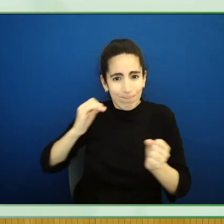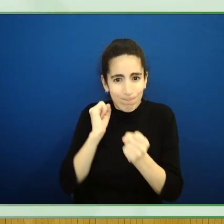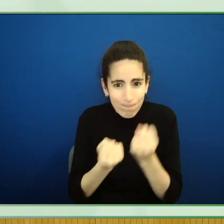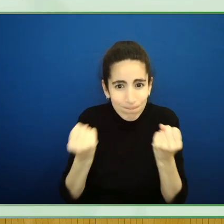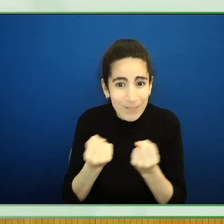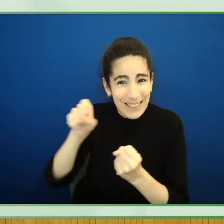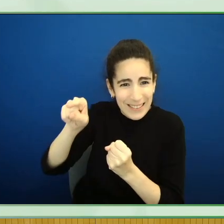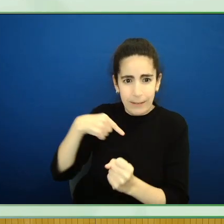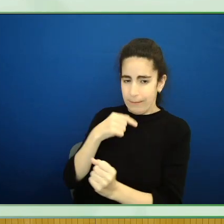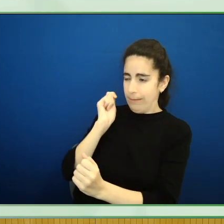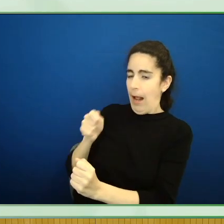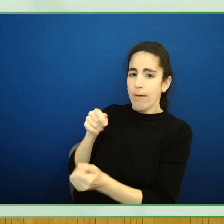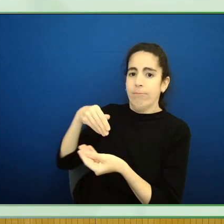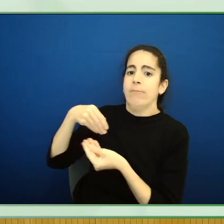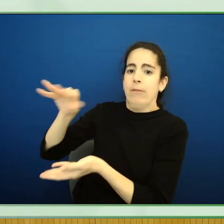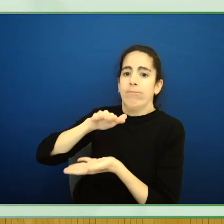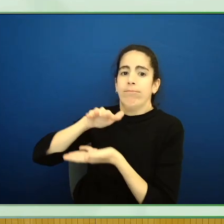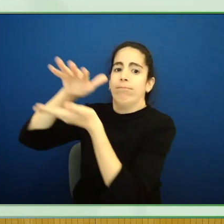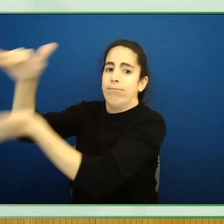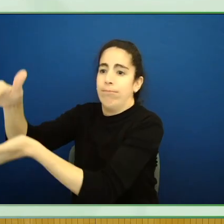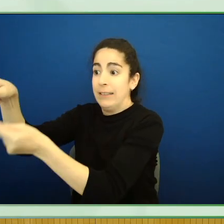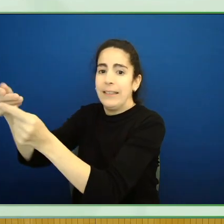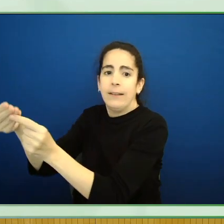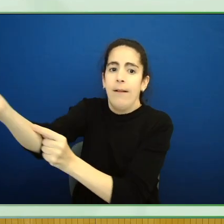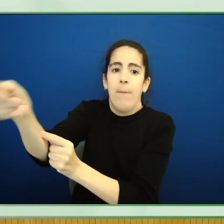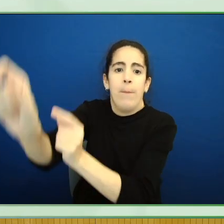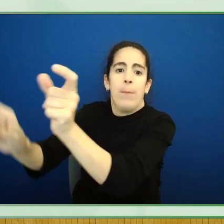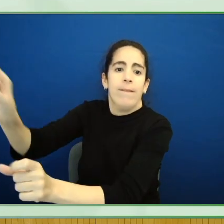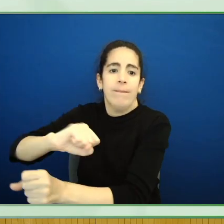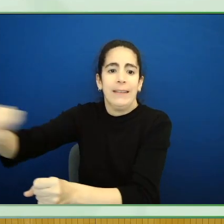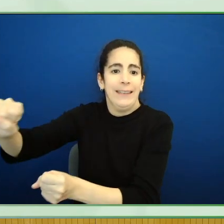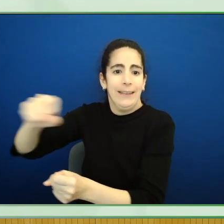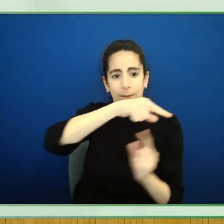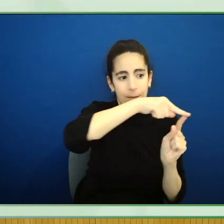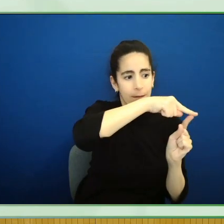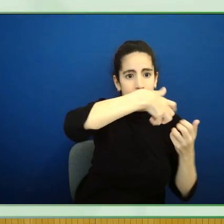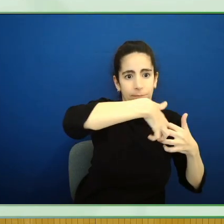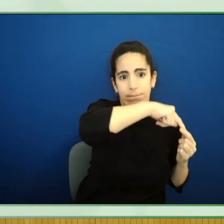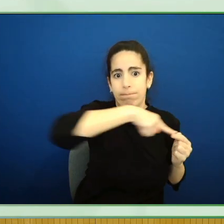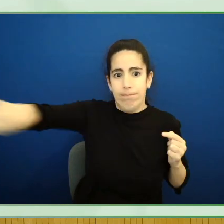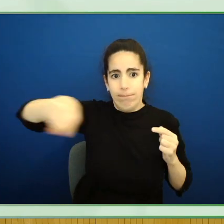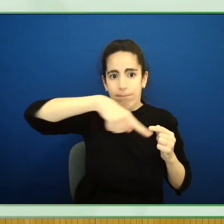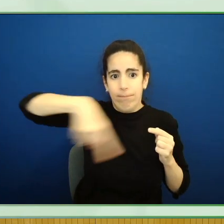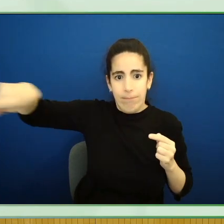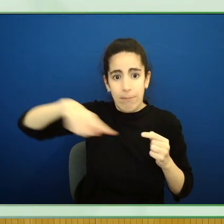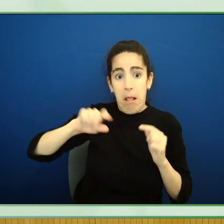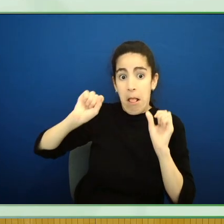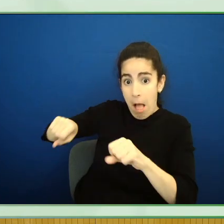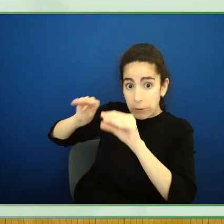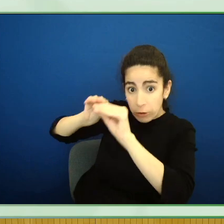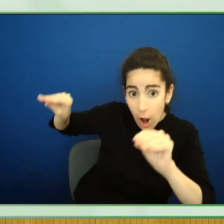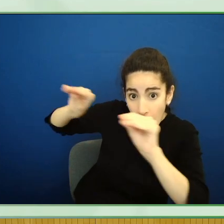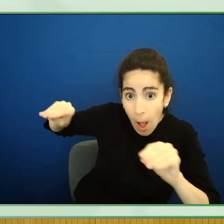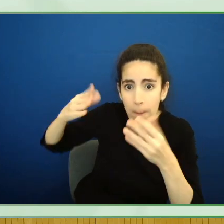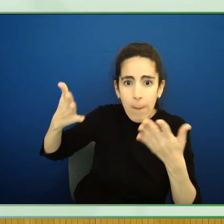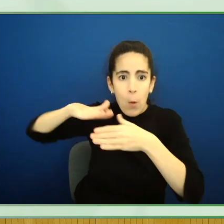normal way that professional training happens. And then we would want to also have canes,